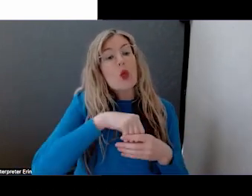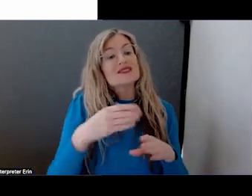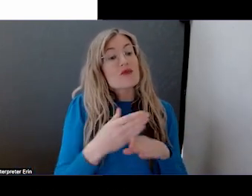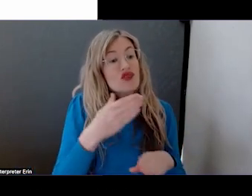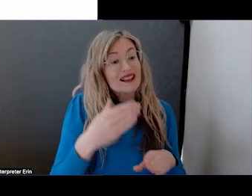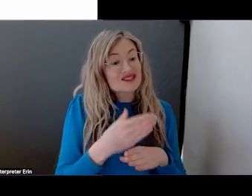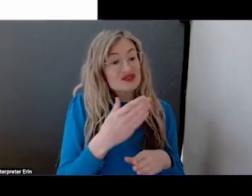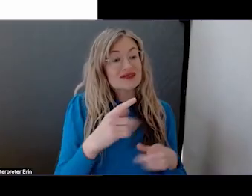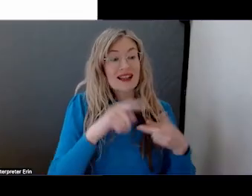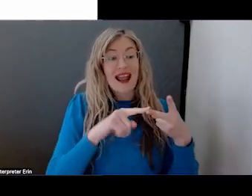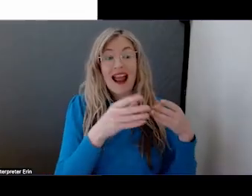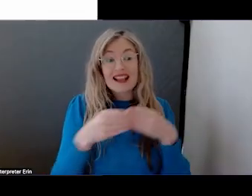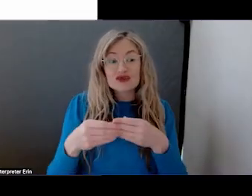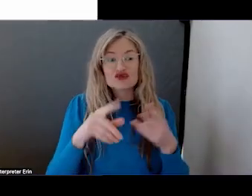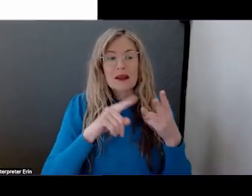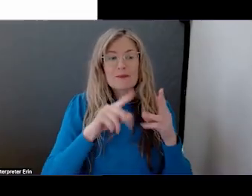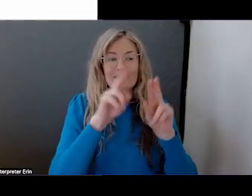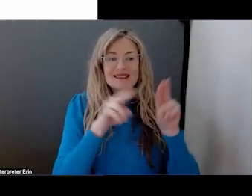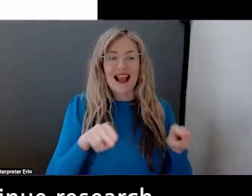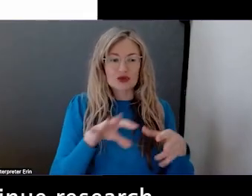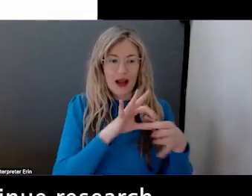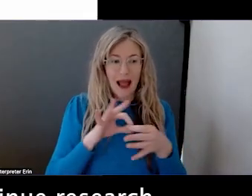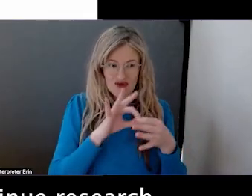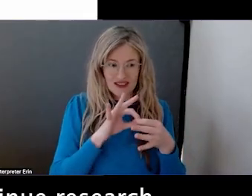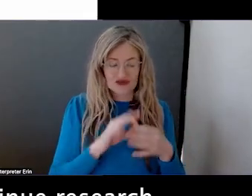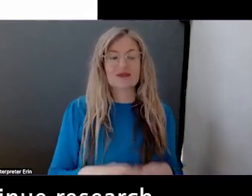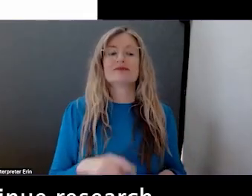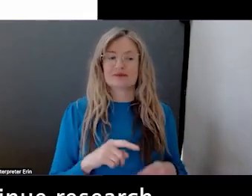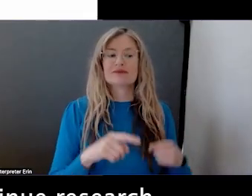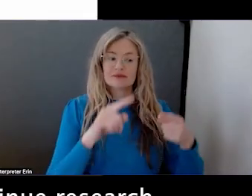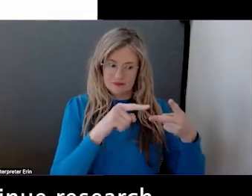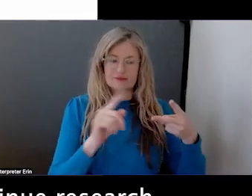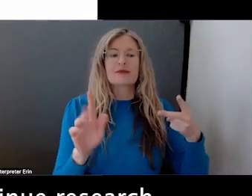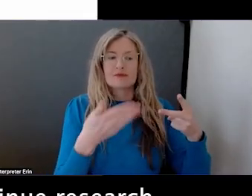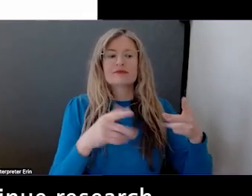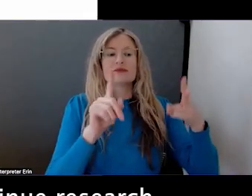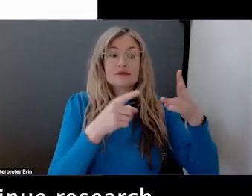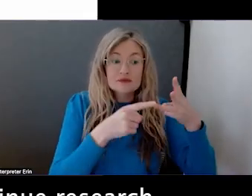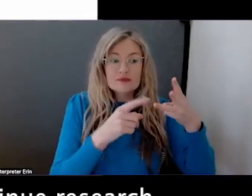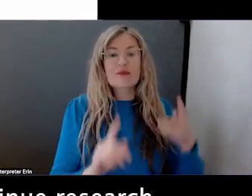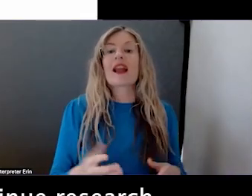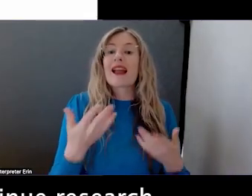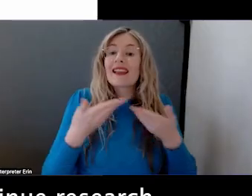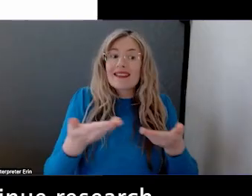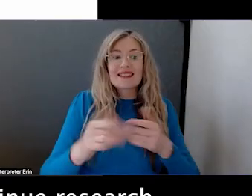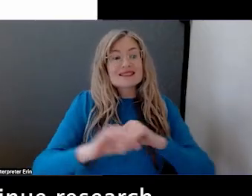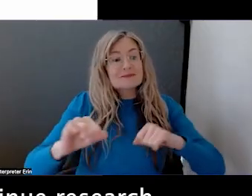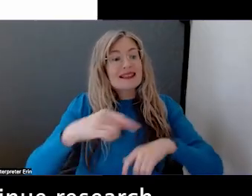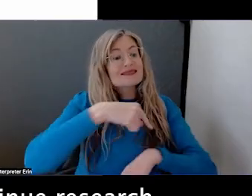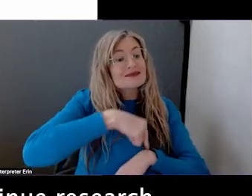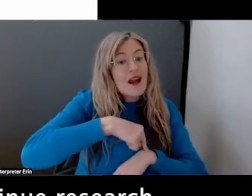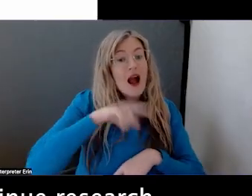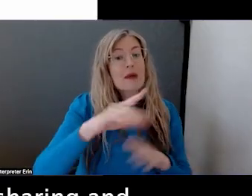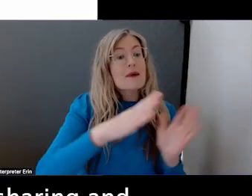collaboration. And the final element was creating space and time for Marta, Laura and Francesco to continue research